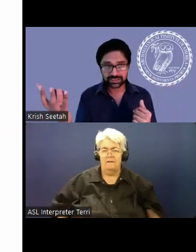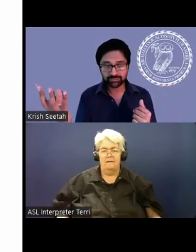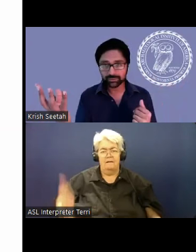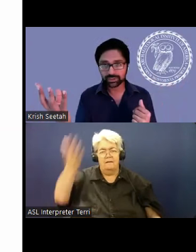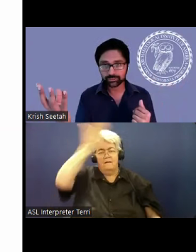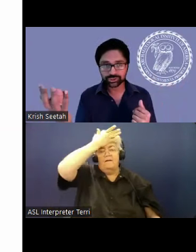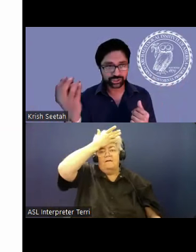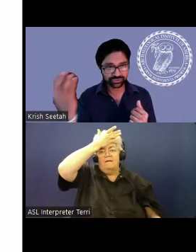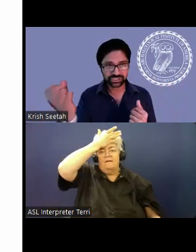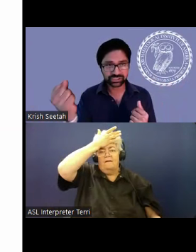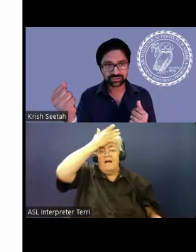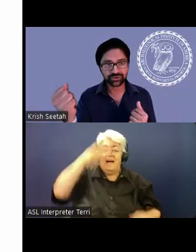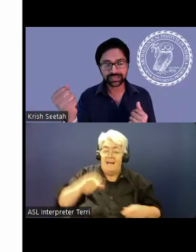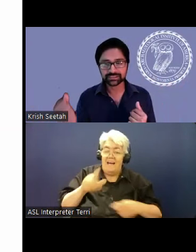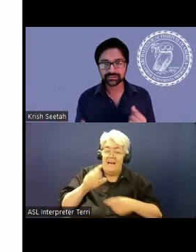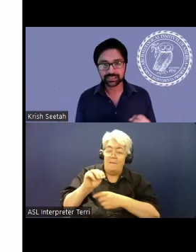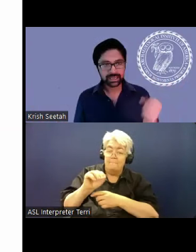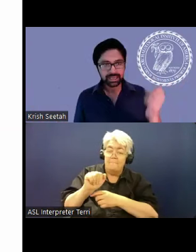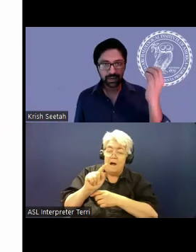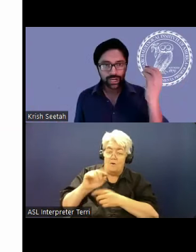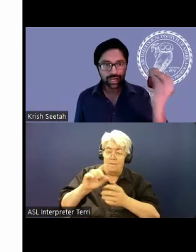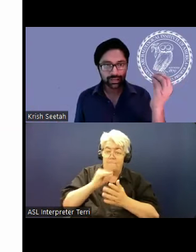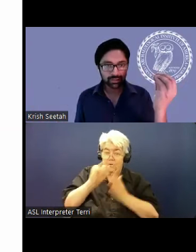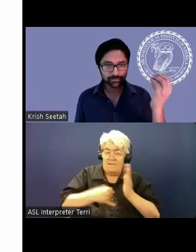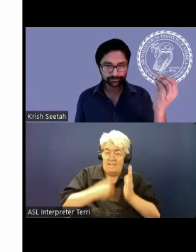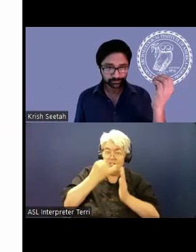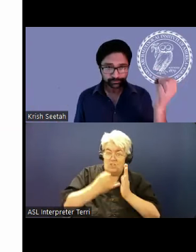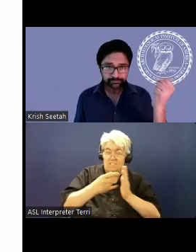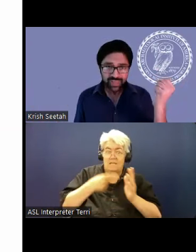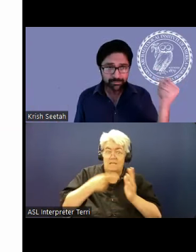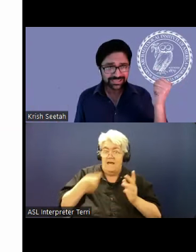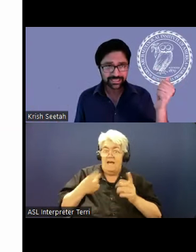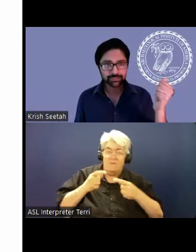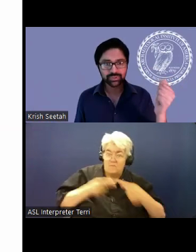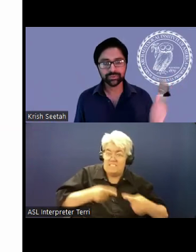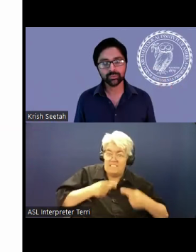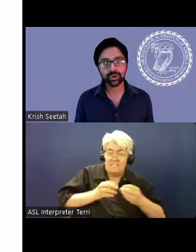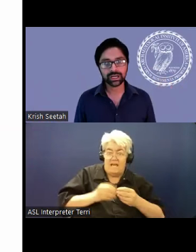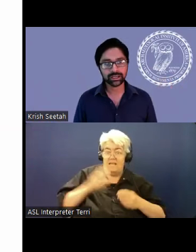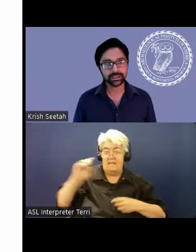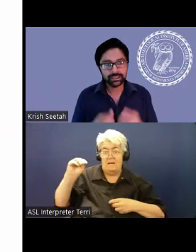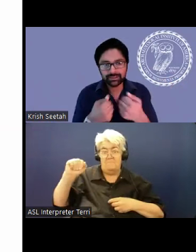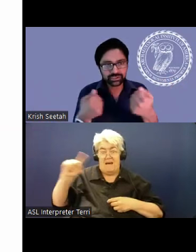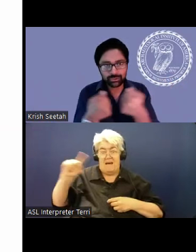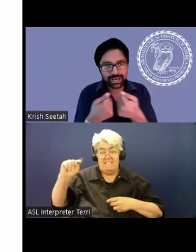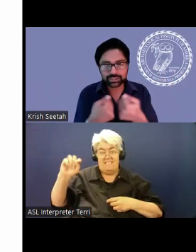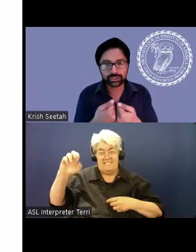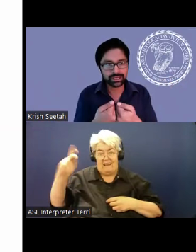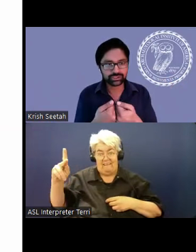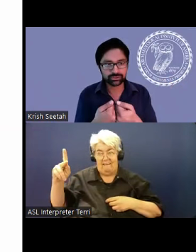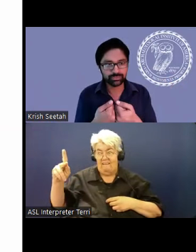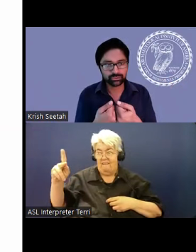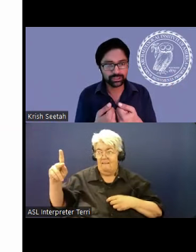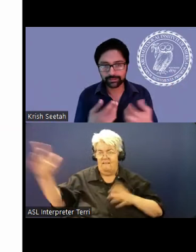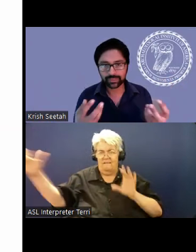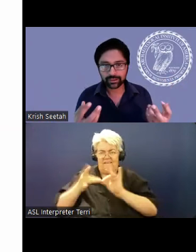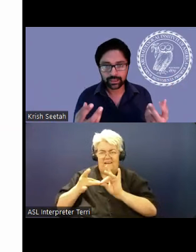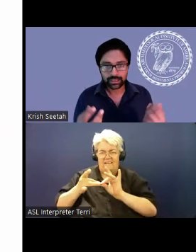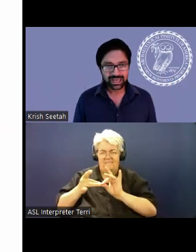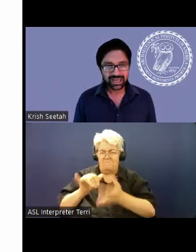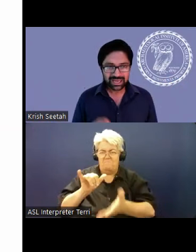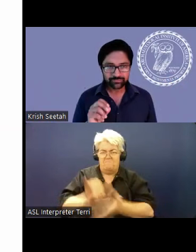of enslaved people in Mauritius resistance fighters and Mazteca people in Oaxaca. There's no actual connection between